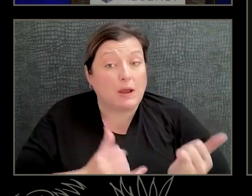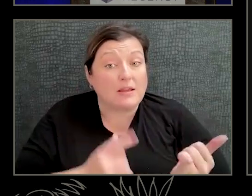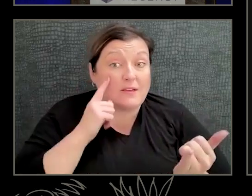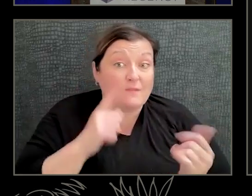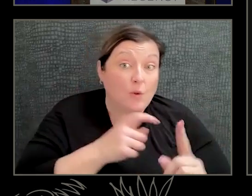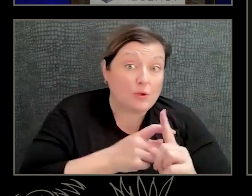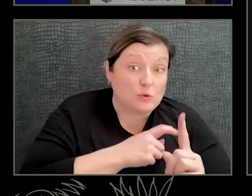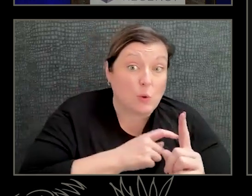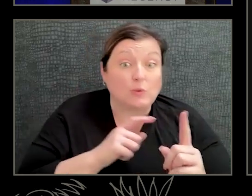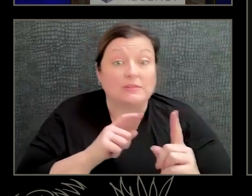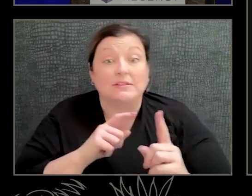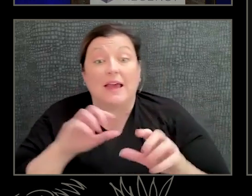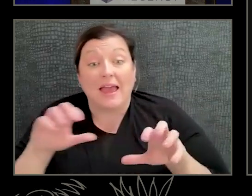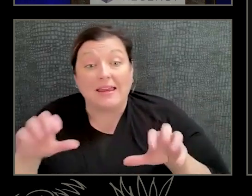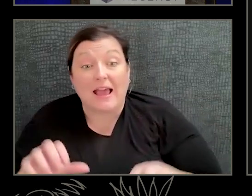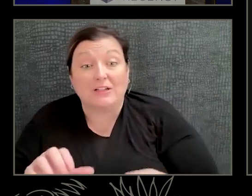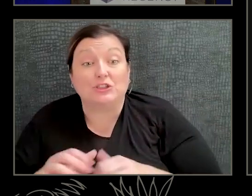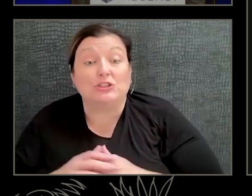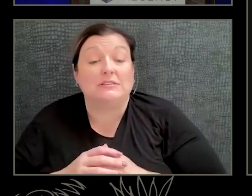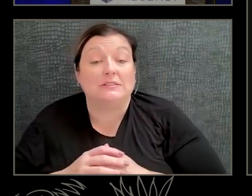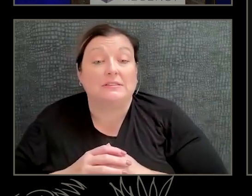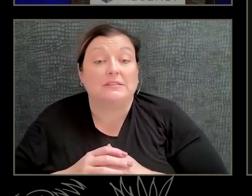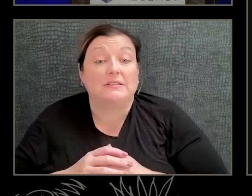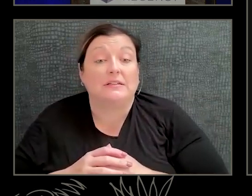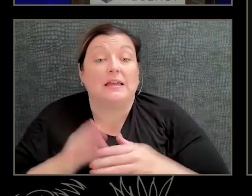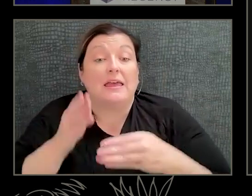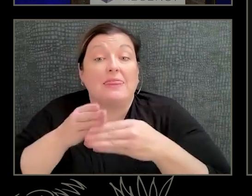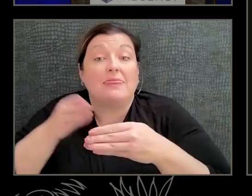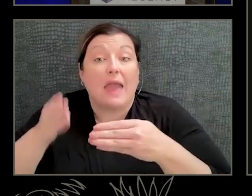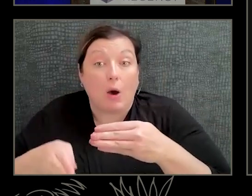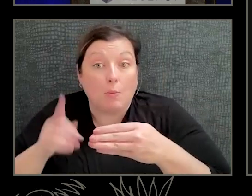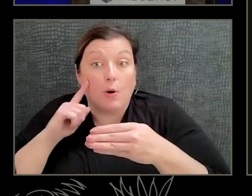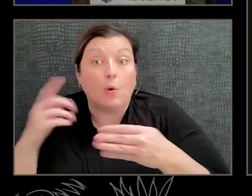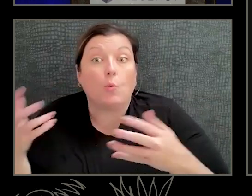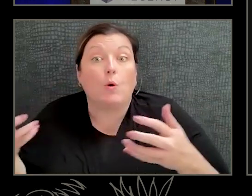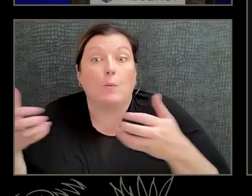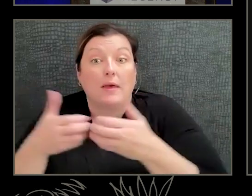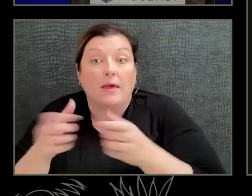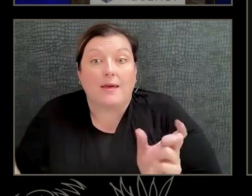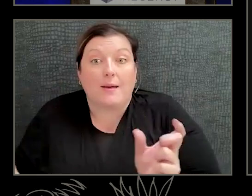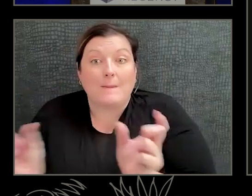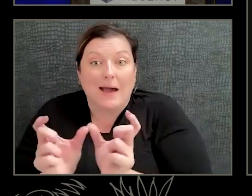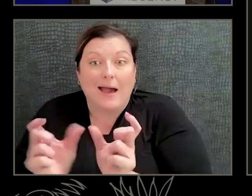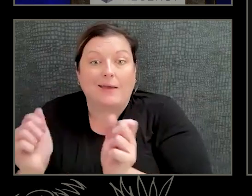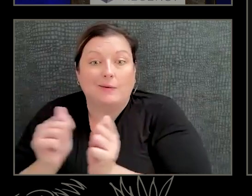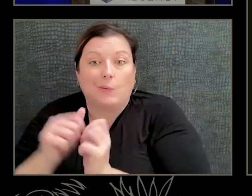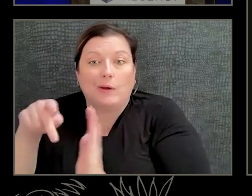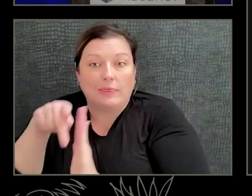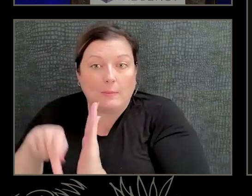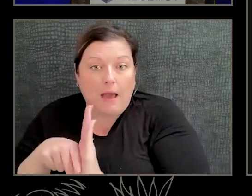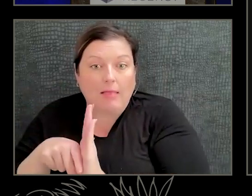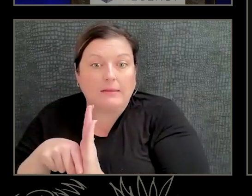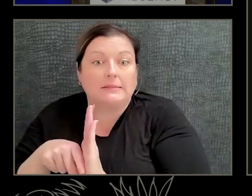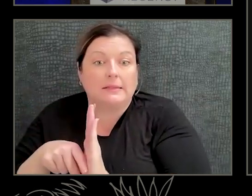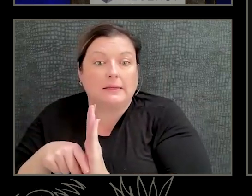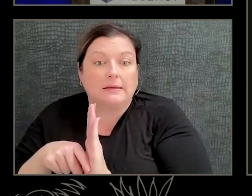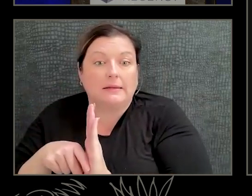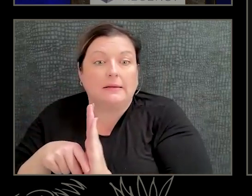action, the output of that is going to be combined with the output of the policy